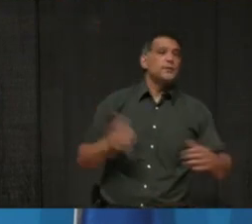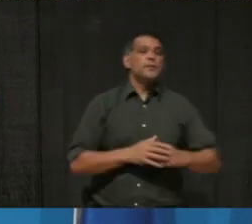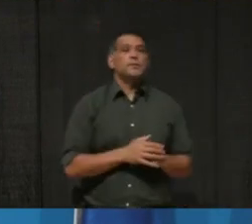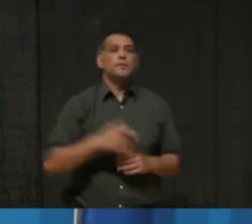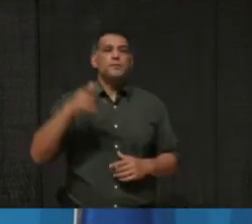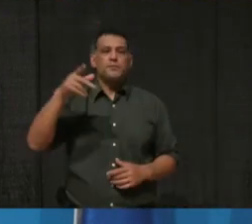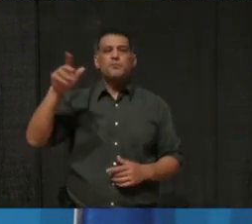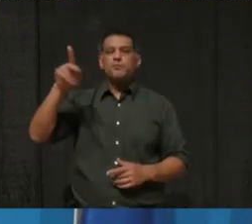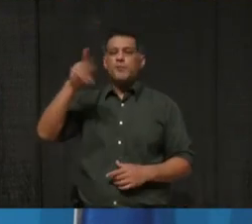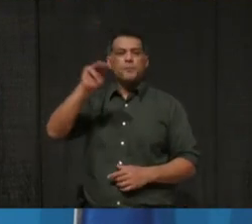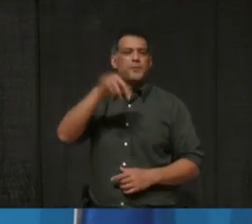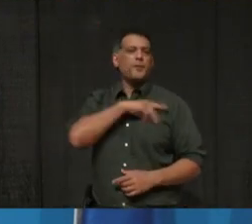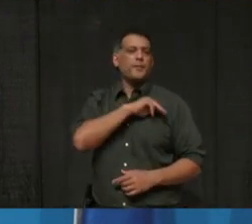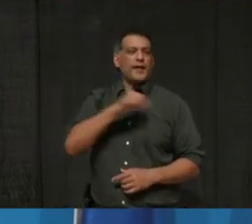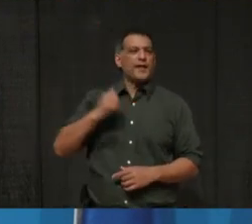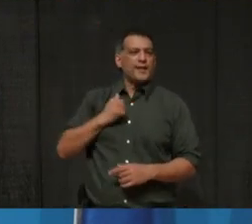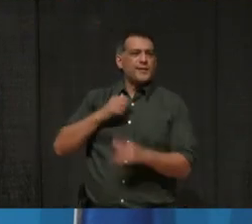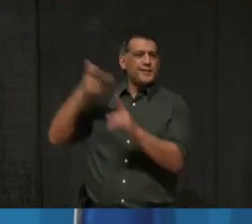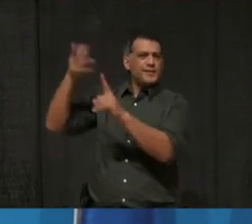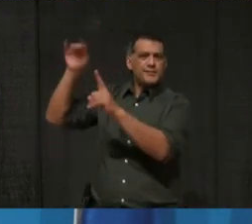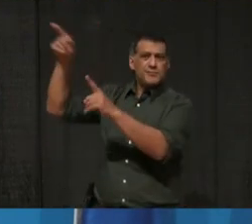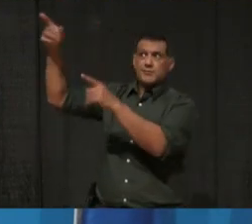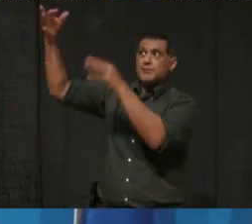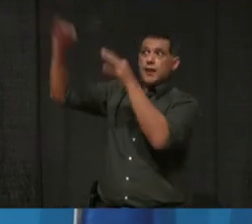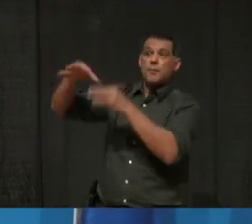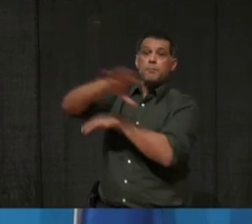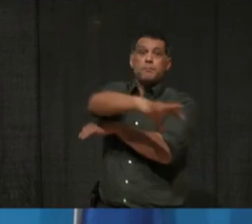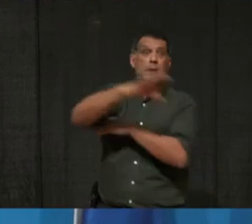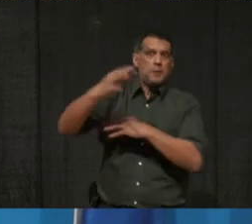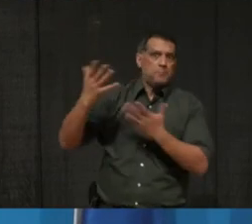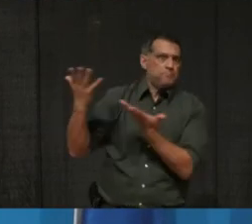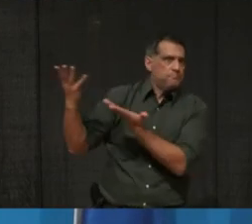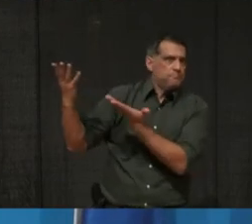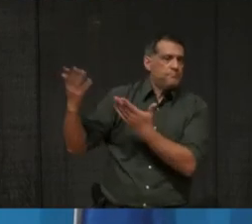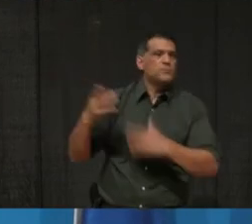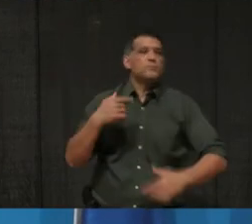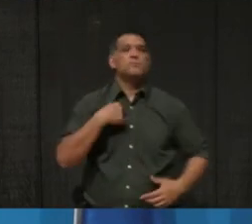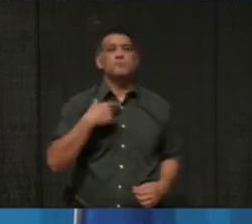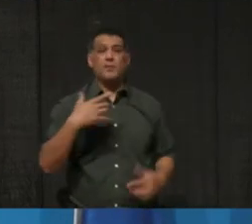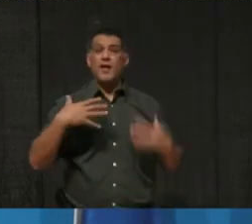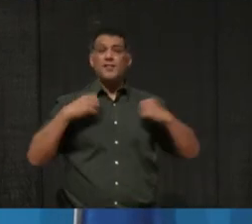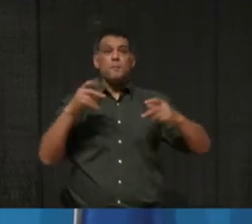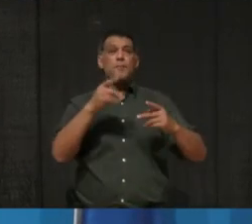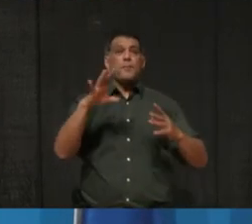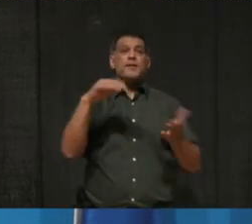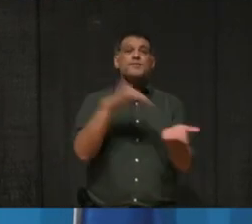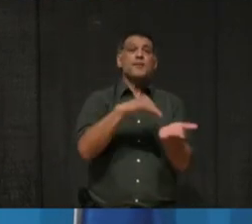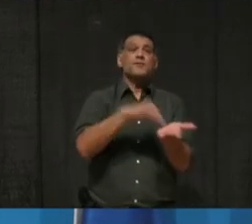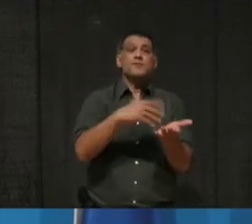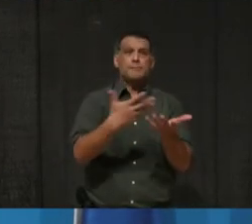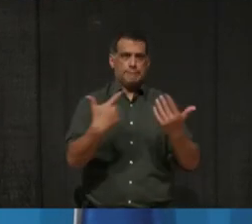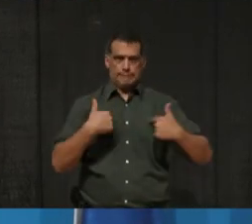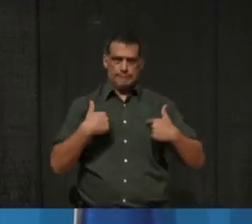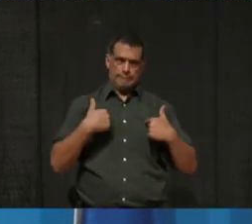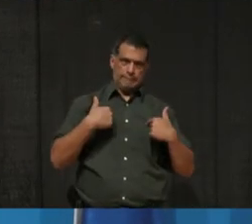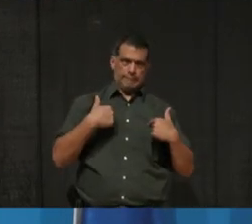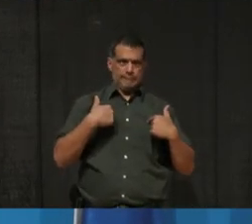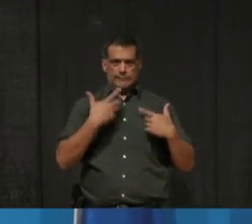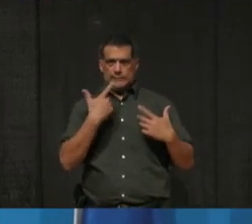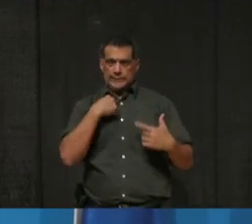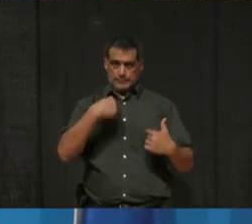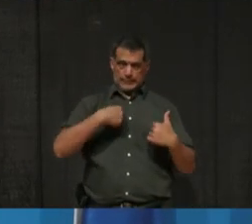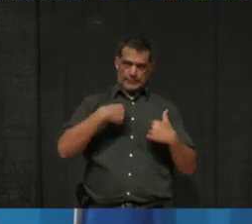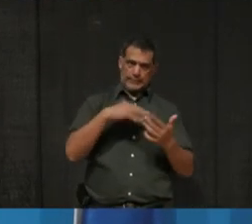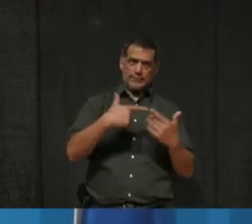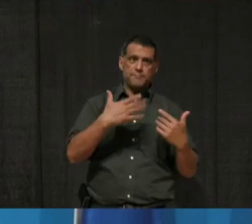to why that decision was taken. In general, as a public health physician and one who is quite weary of this pandemic, I'm just